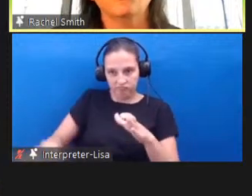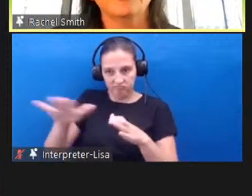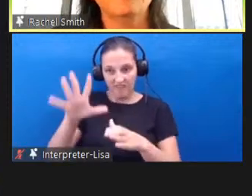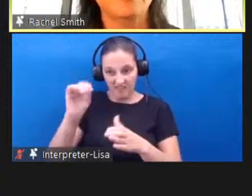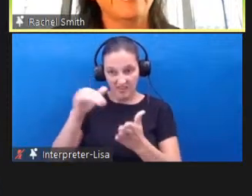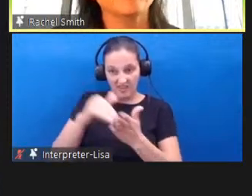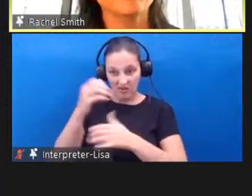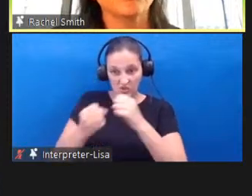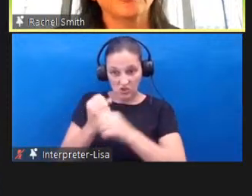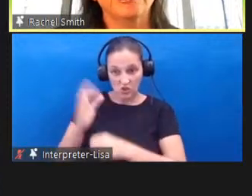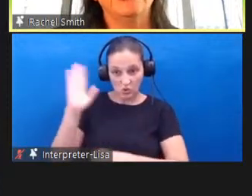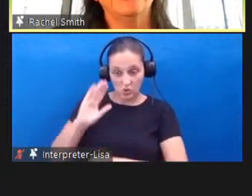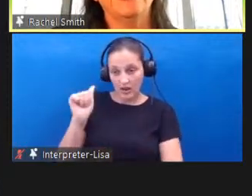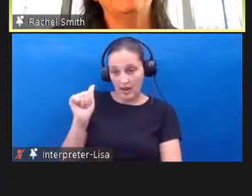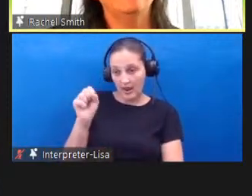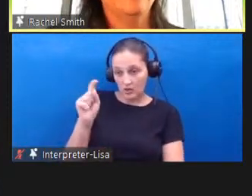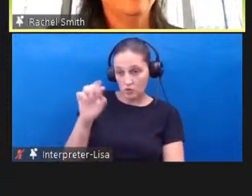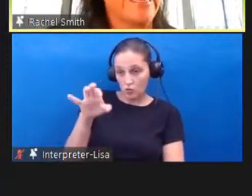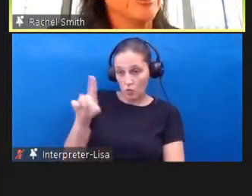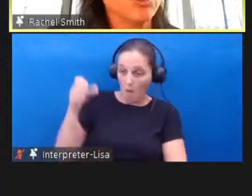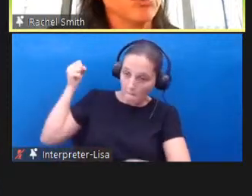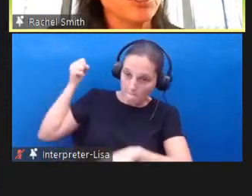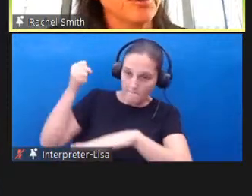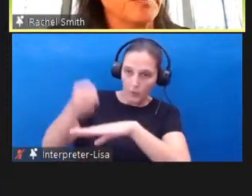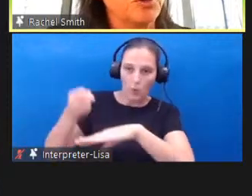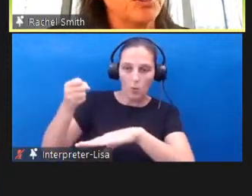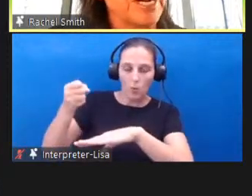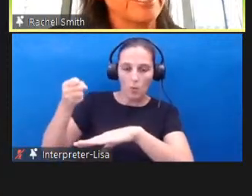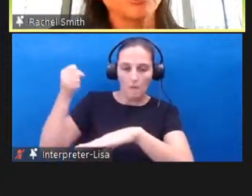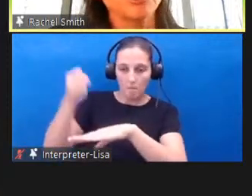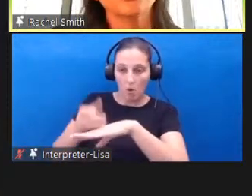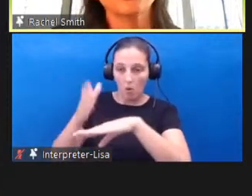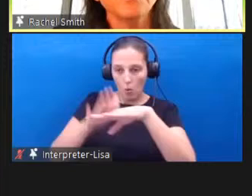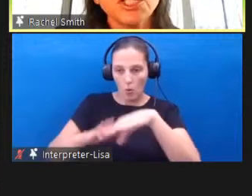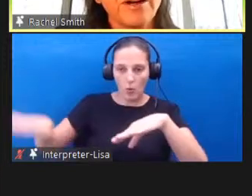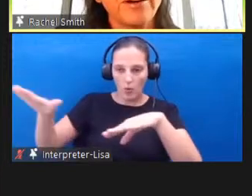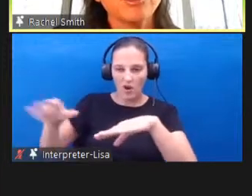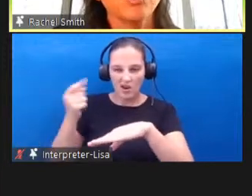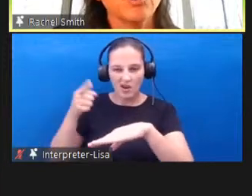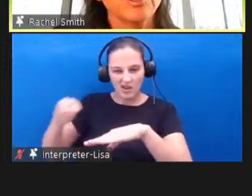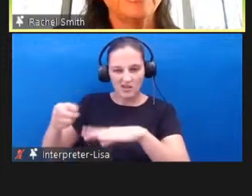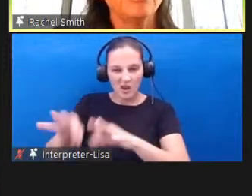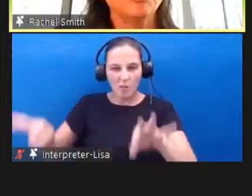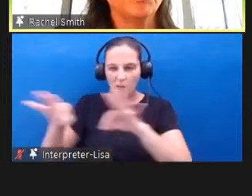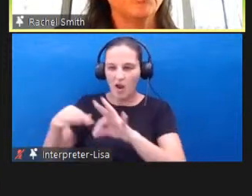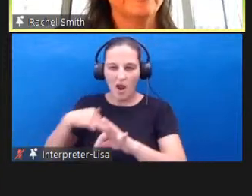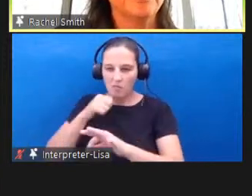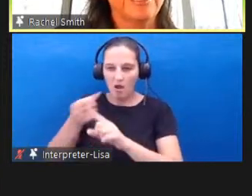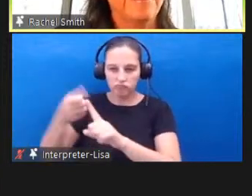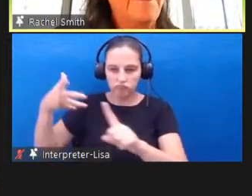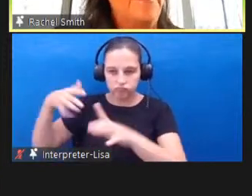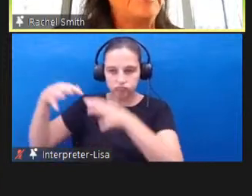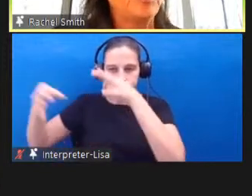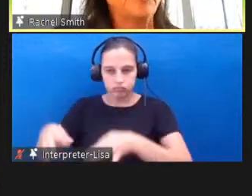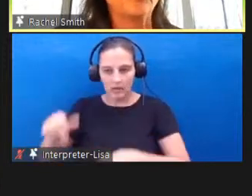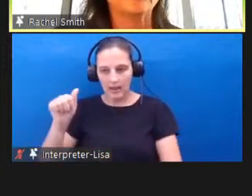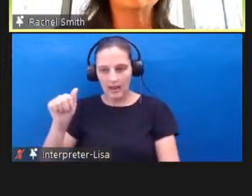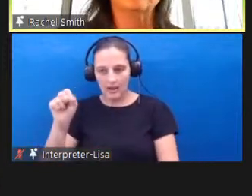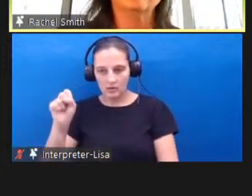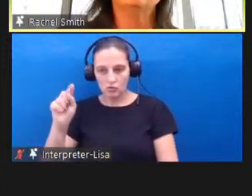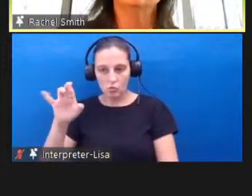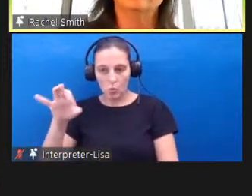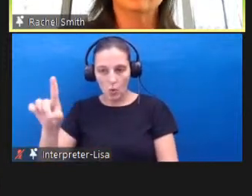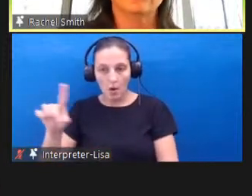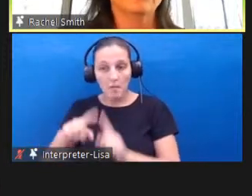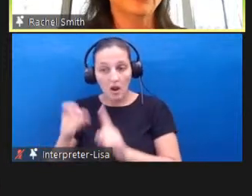years ago when an asteroid hit. And asteroids are important. We're not going to talk too much about asteroids in this program today, but they're important